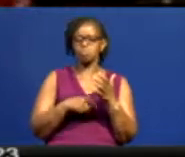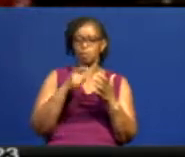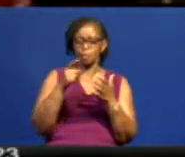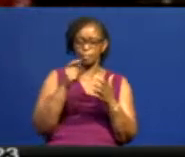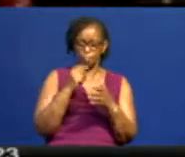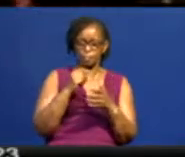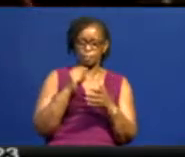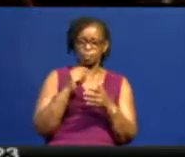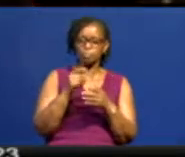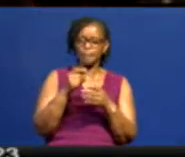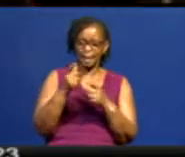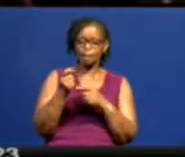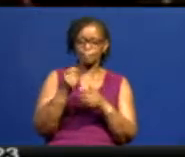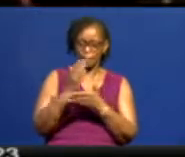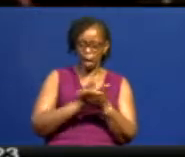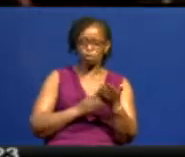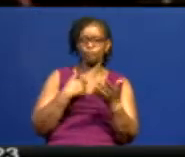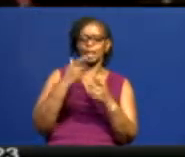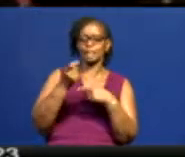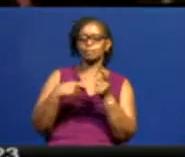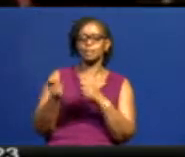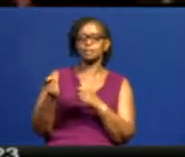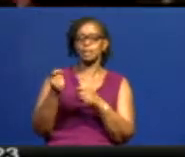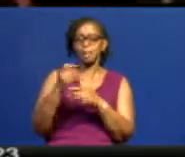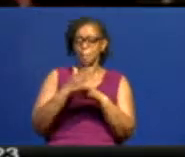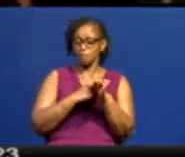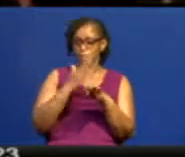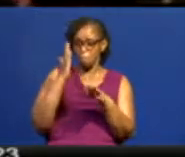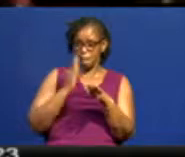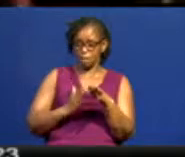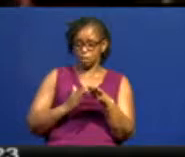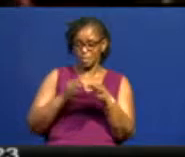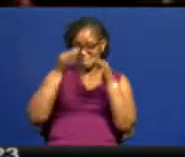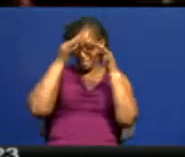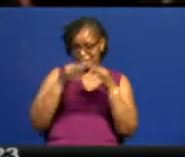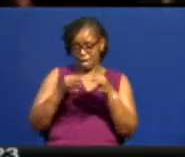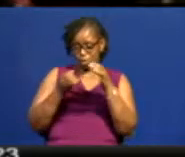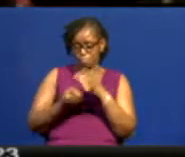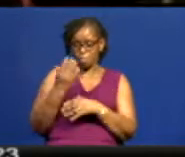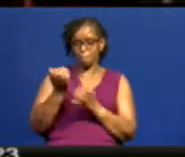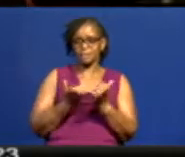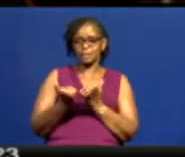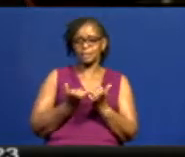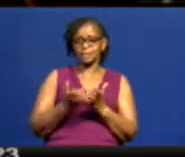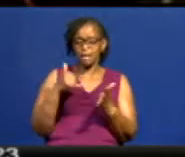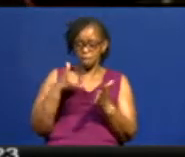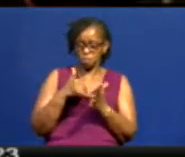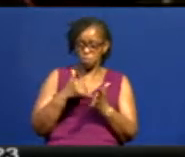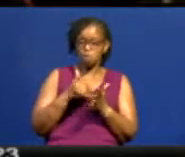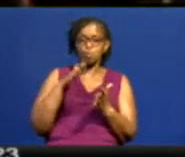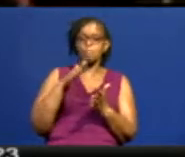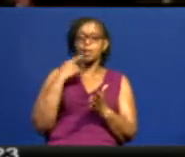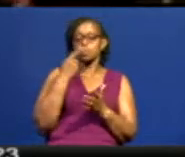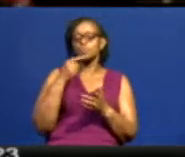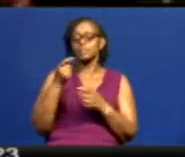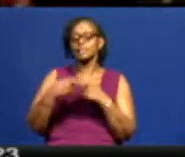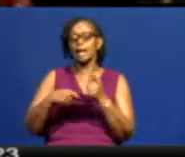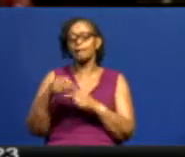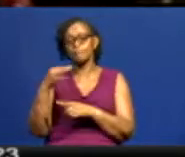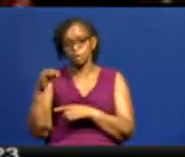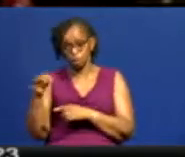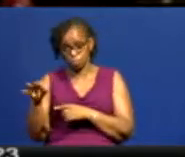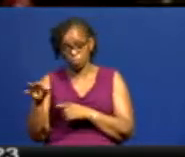any investor decides to invest in any venture, including Mama Mboga, he must